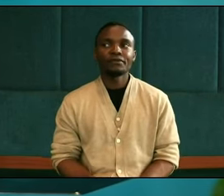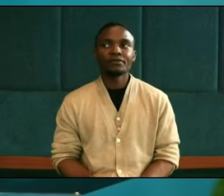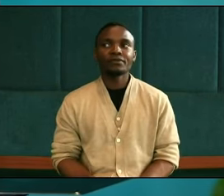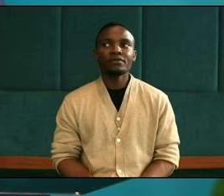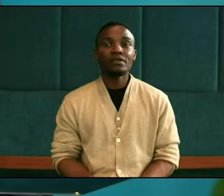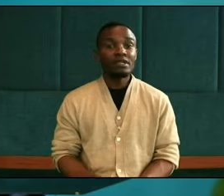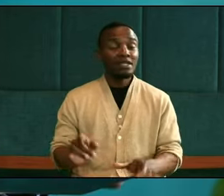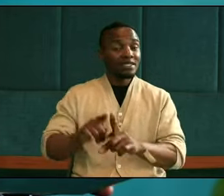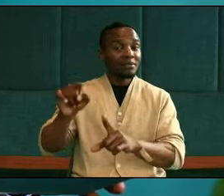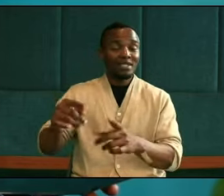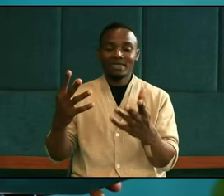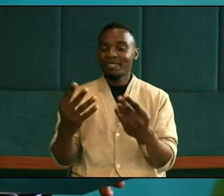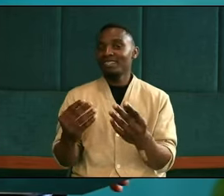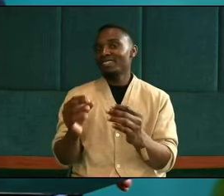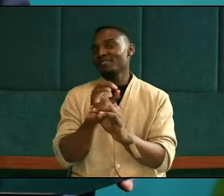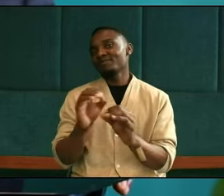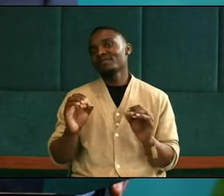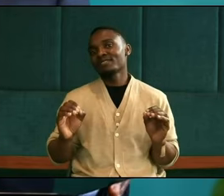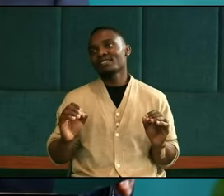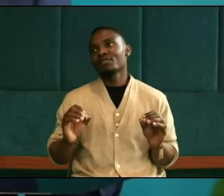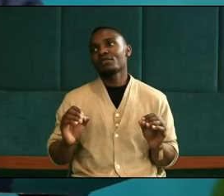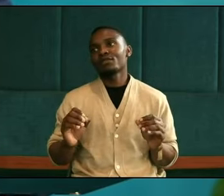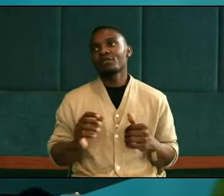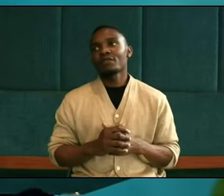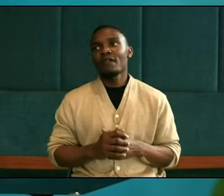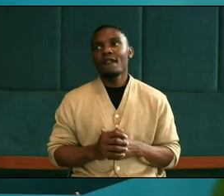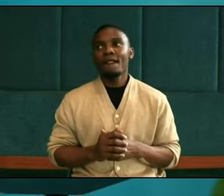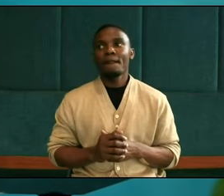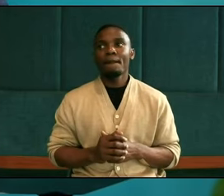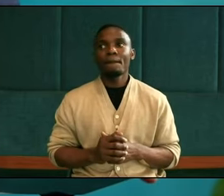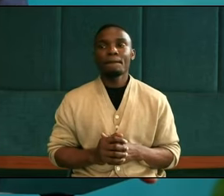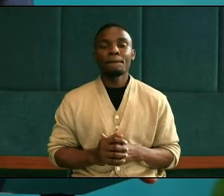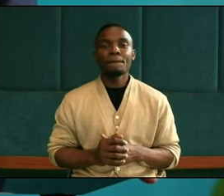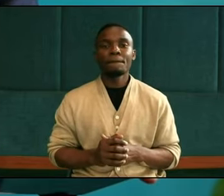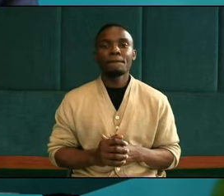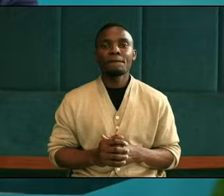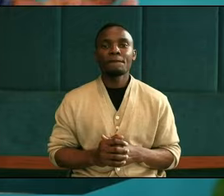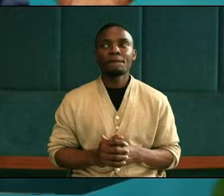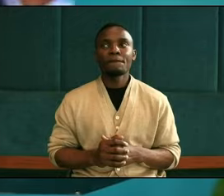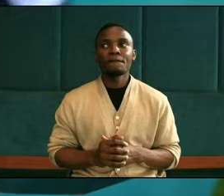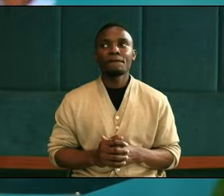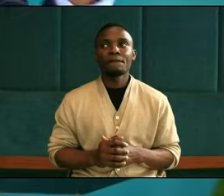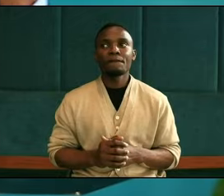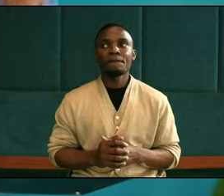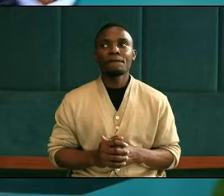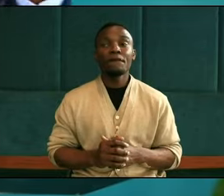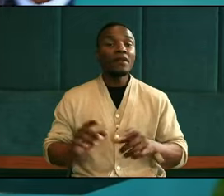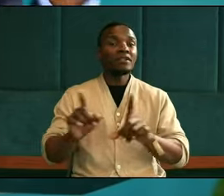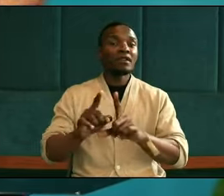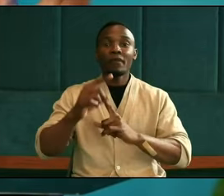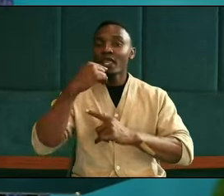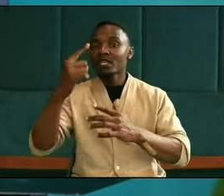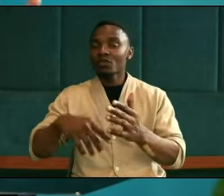was not an easy task. Josephus, the church historian, says that the enemy camp, that